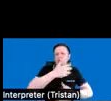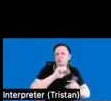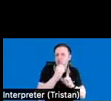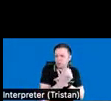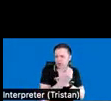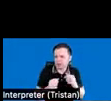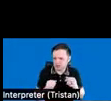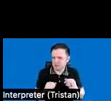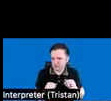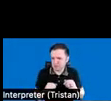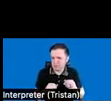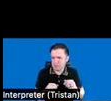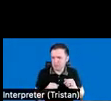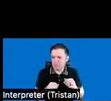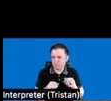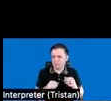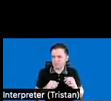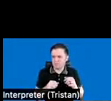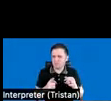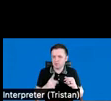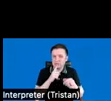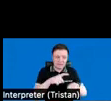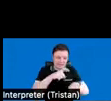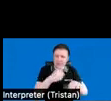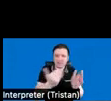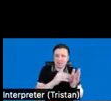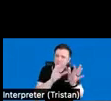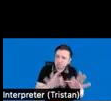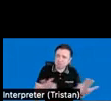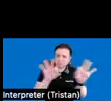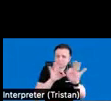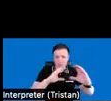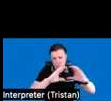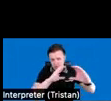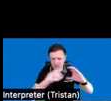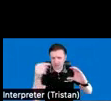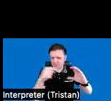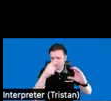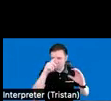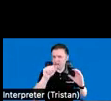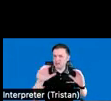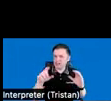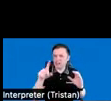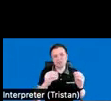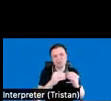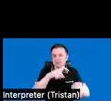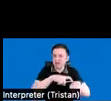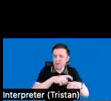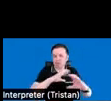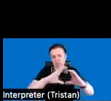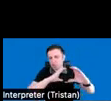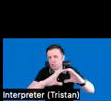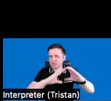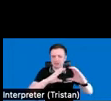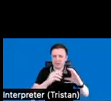in, and the time is of essence, and the communication using AAC takes more time. So the people